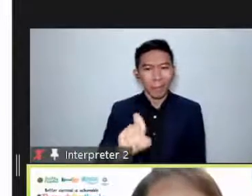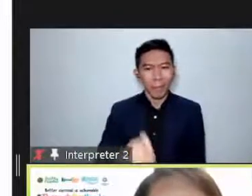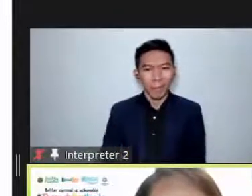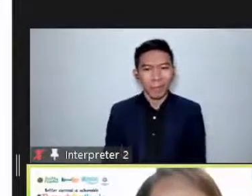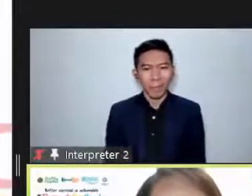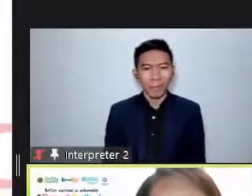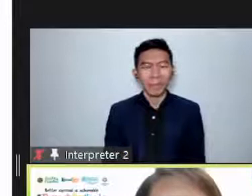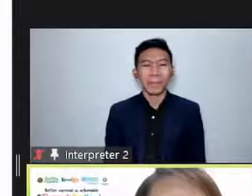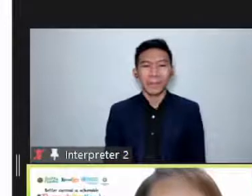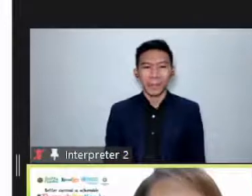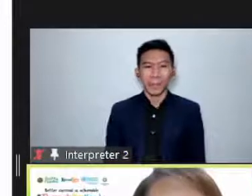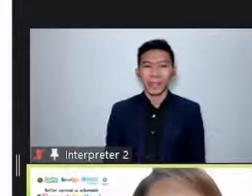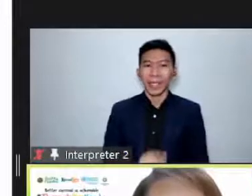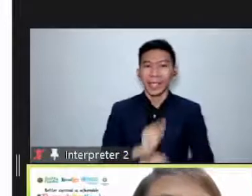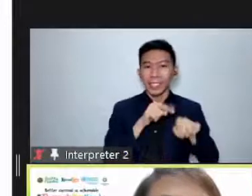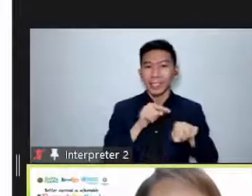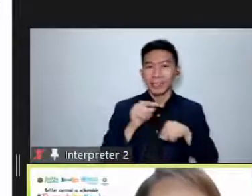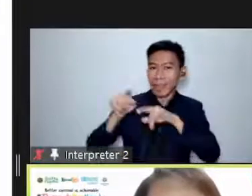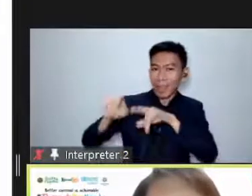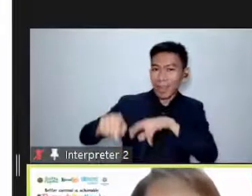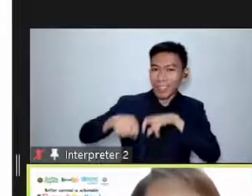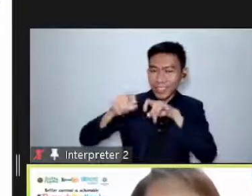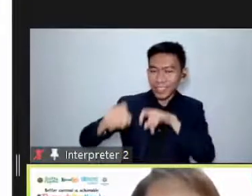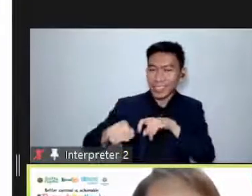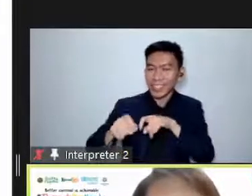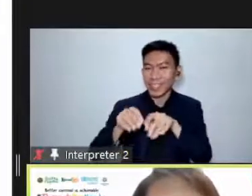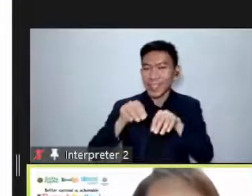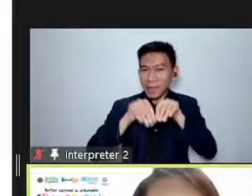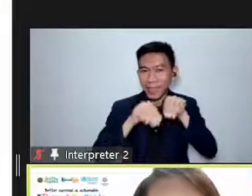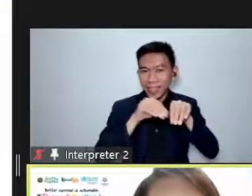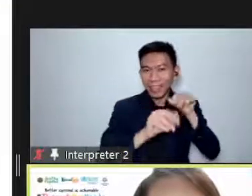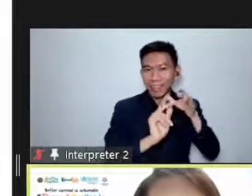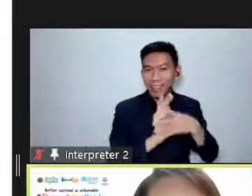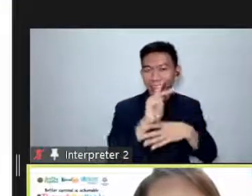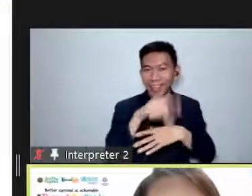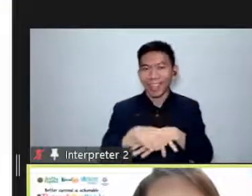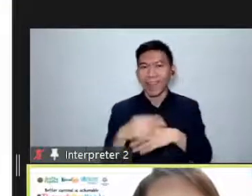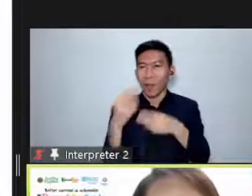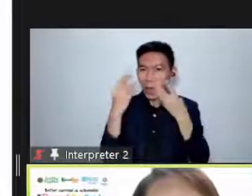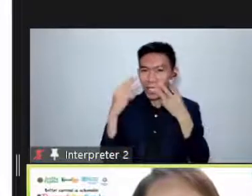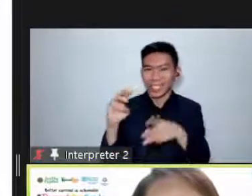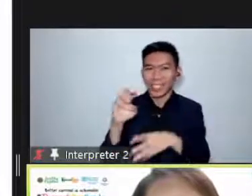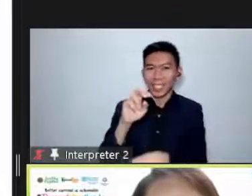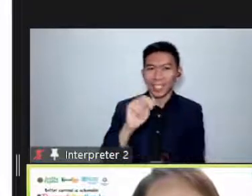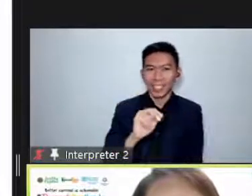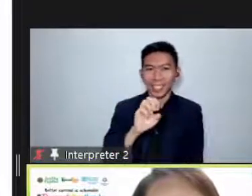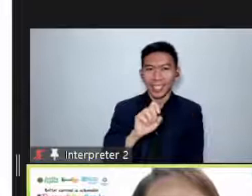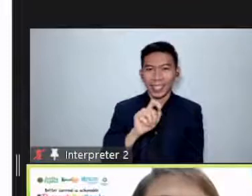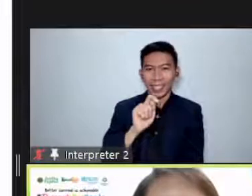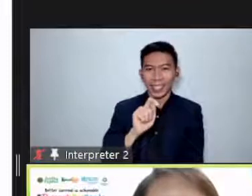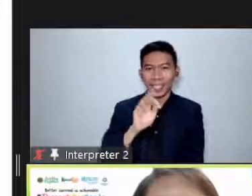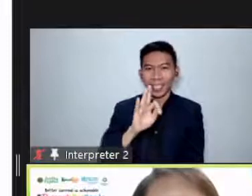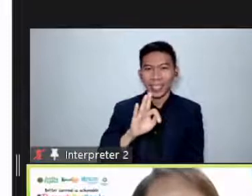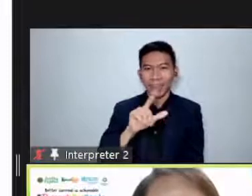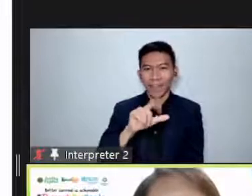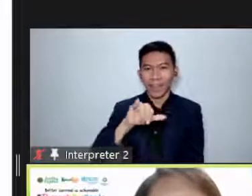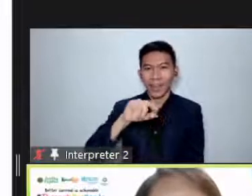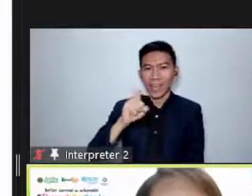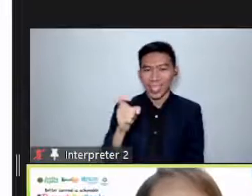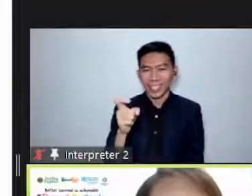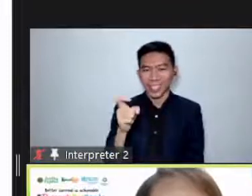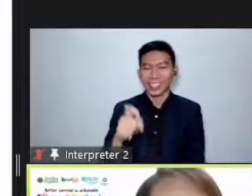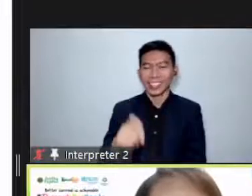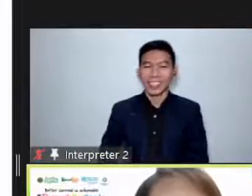Gardening. So planting. Watching Netflix. So marami pong makaka-relate dyan. Eating chocolate